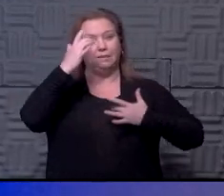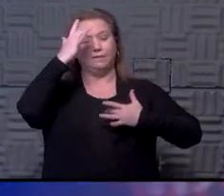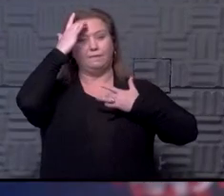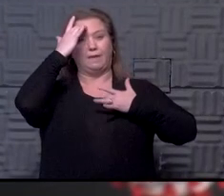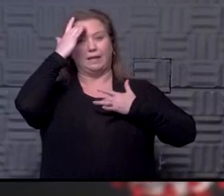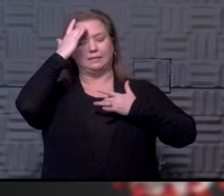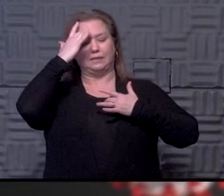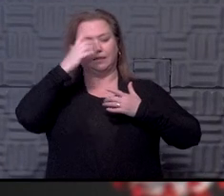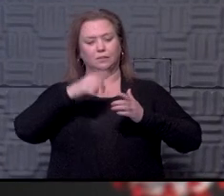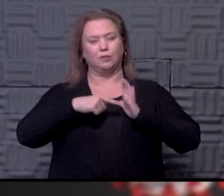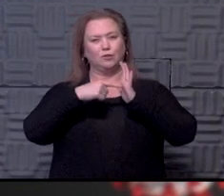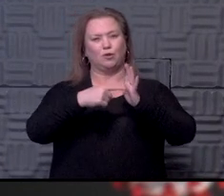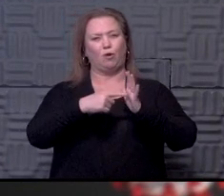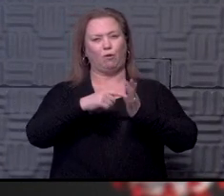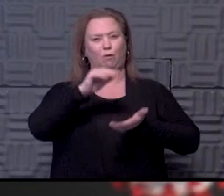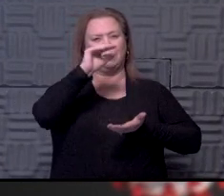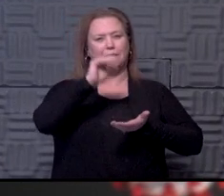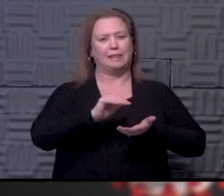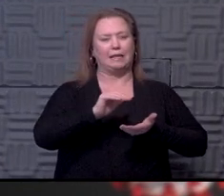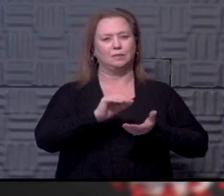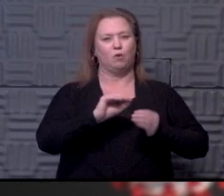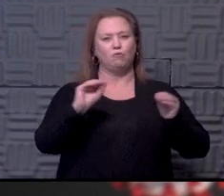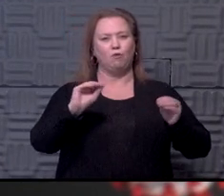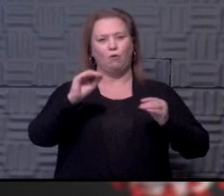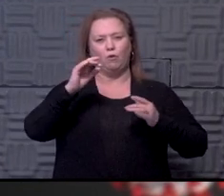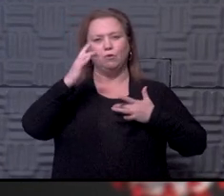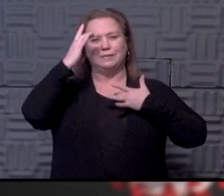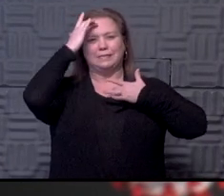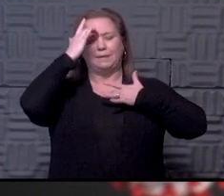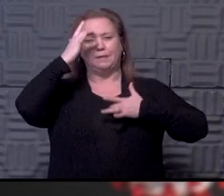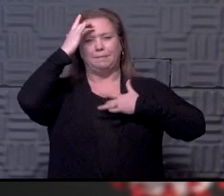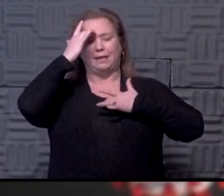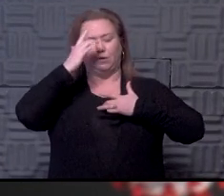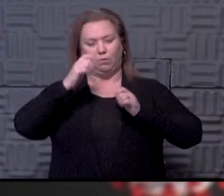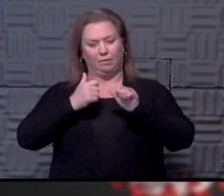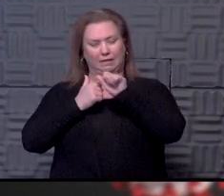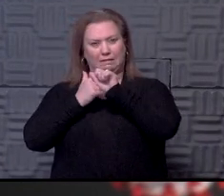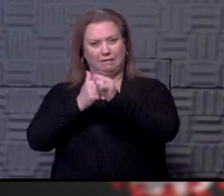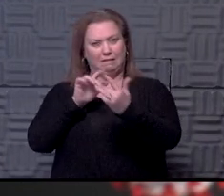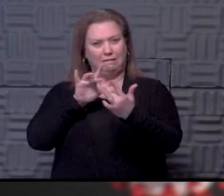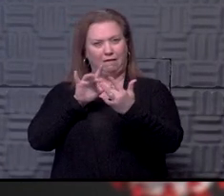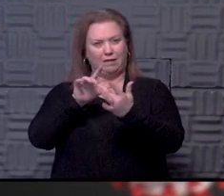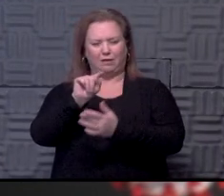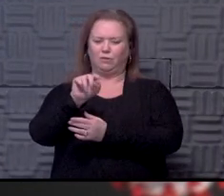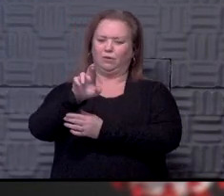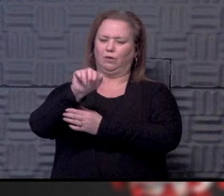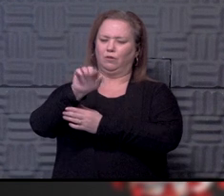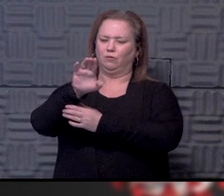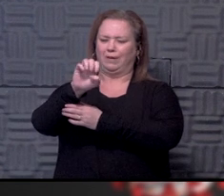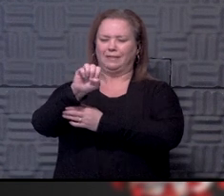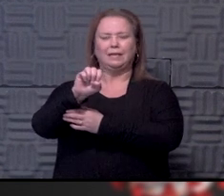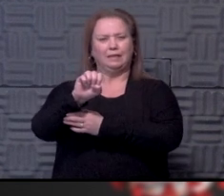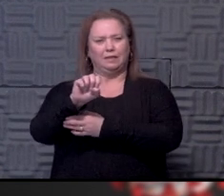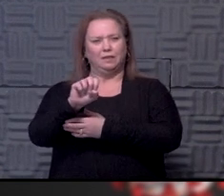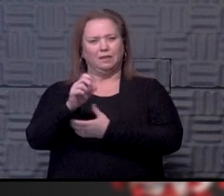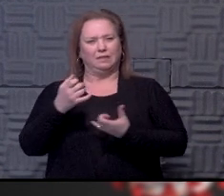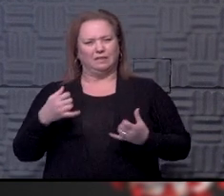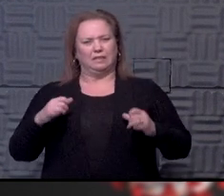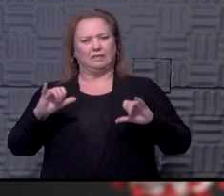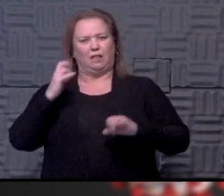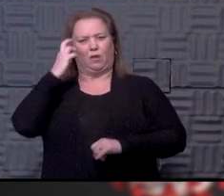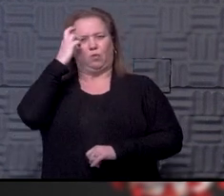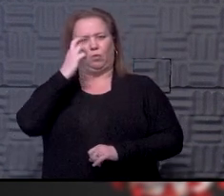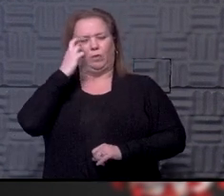in more asymptomatic or less symptomatic cases, will contact tracing still occur? Is there still a reason for the public to know where the outbreaks